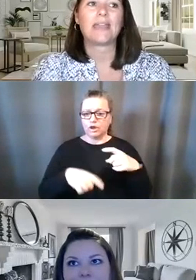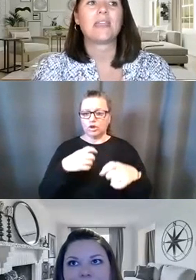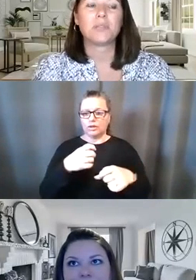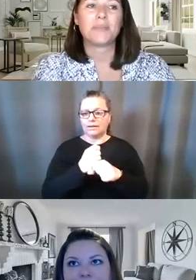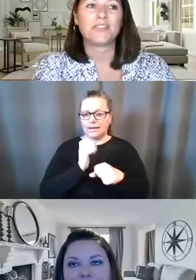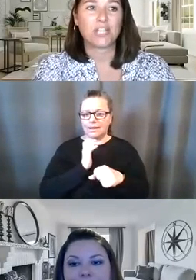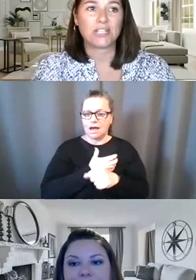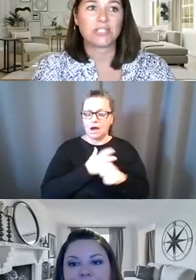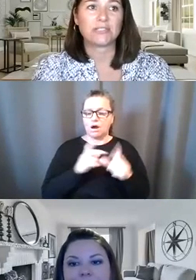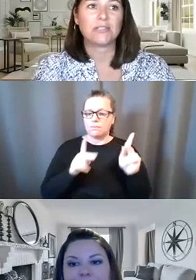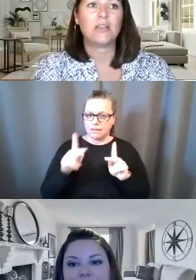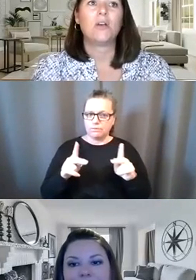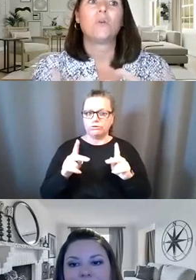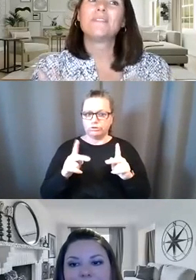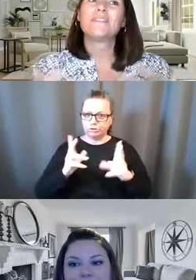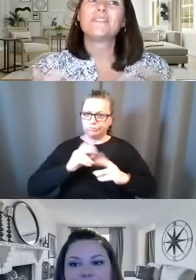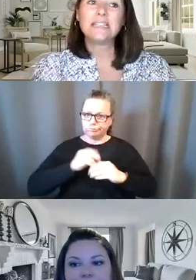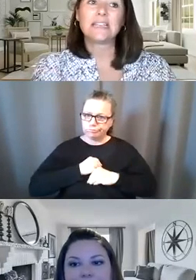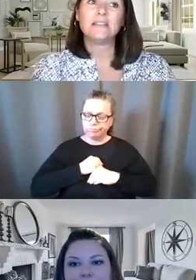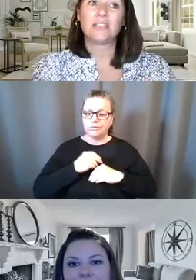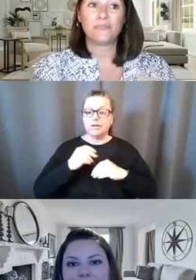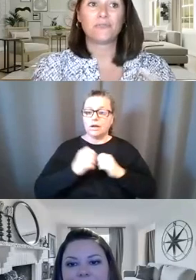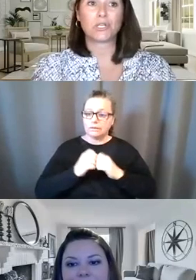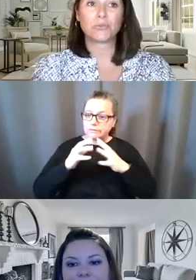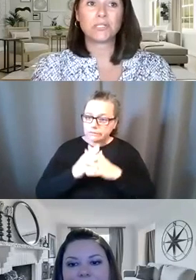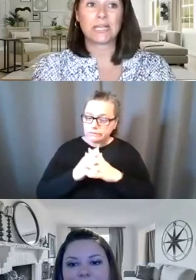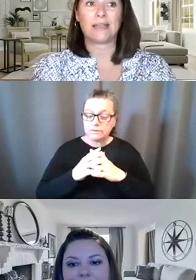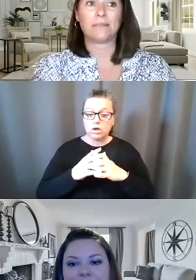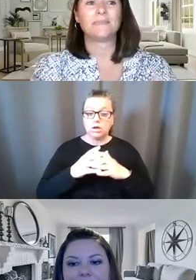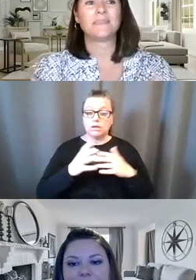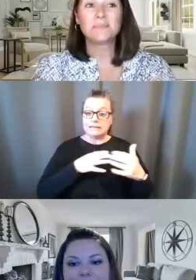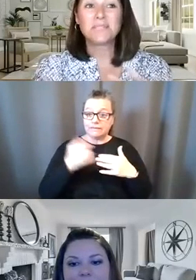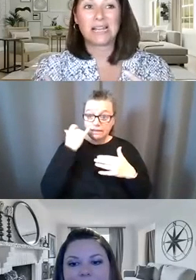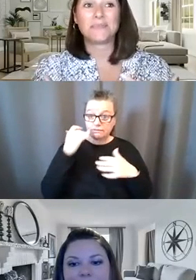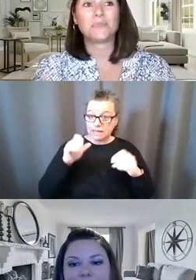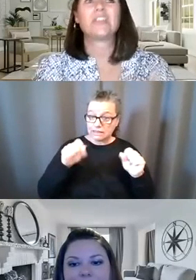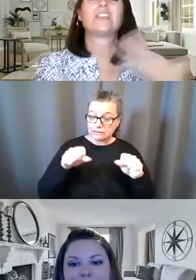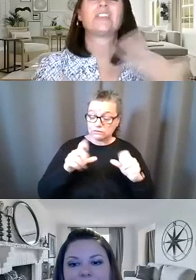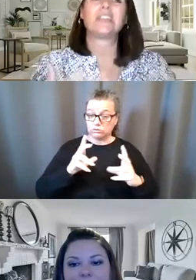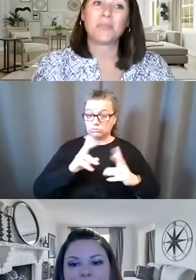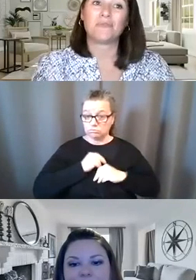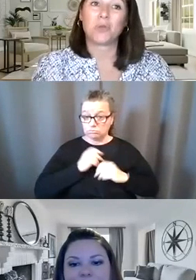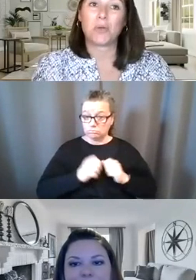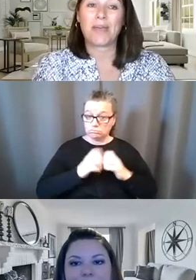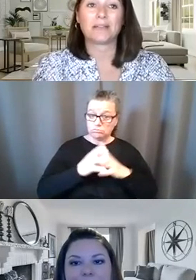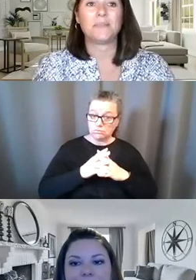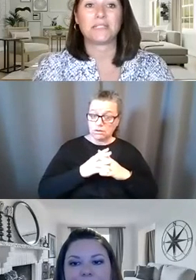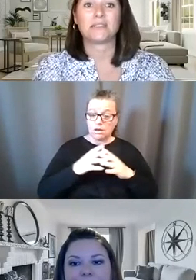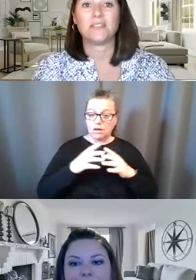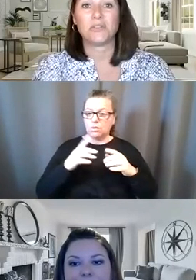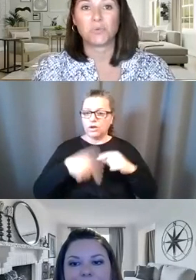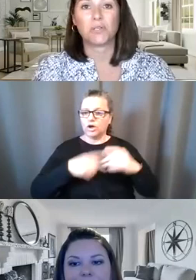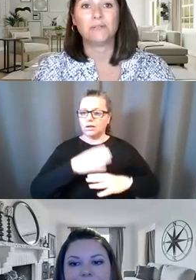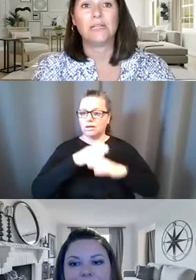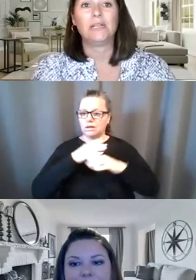in and implement the changes. Or if they did, even for a short time, sometimes we couldn't keep them from going back to business